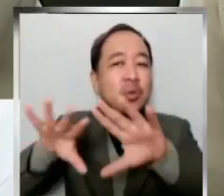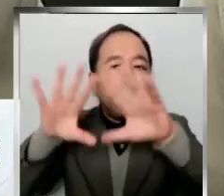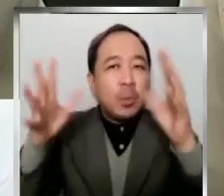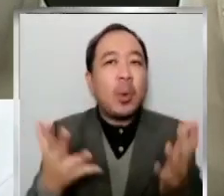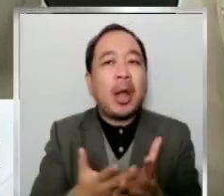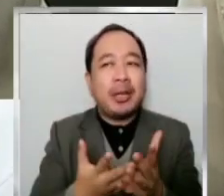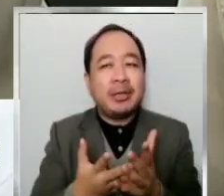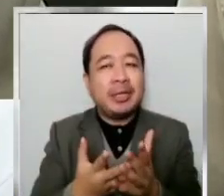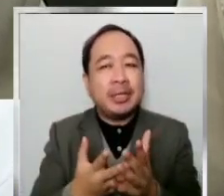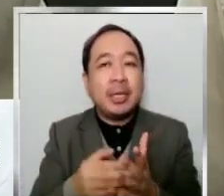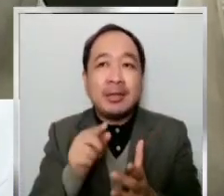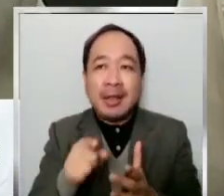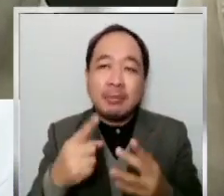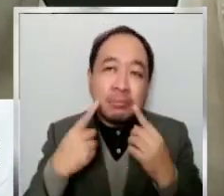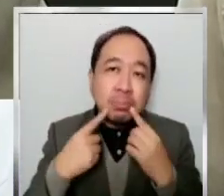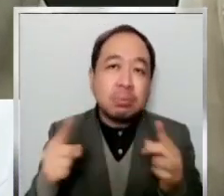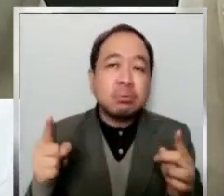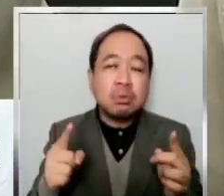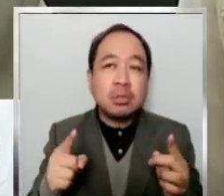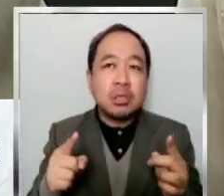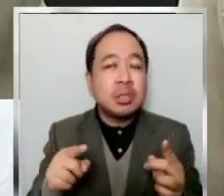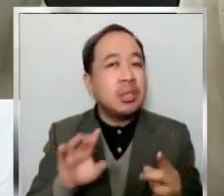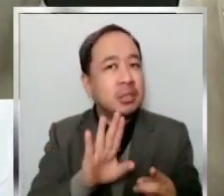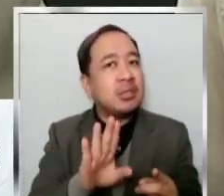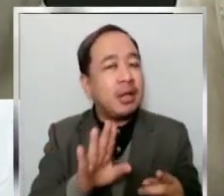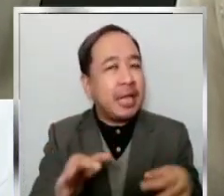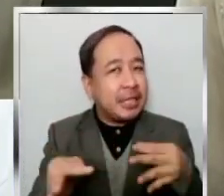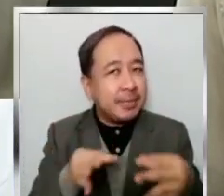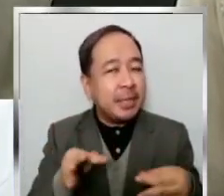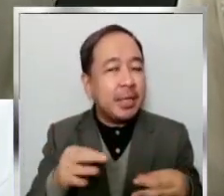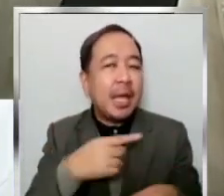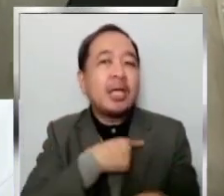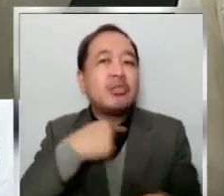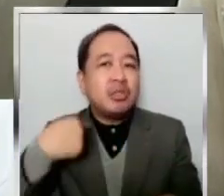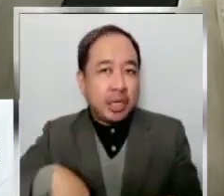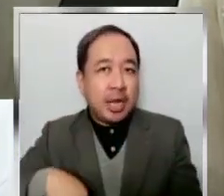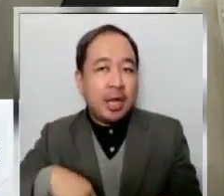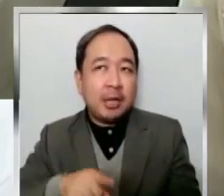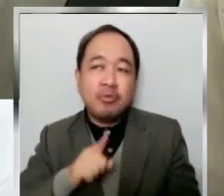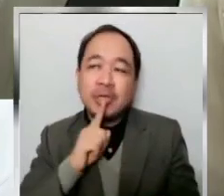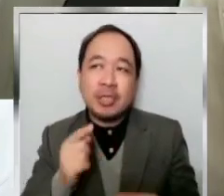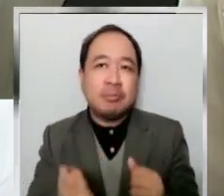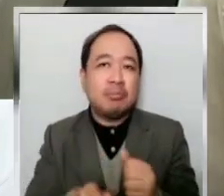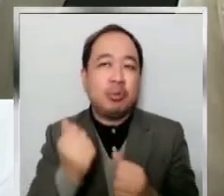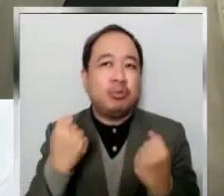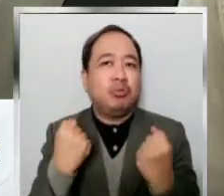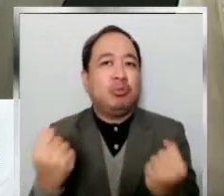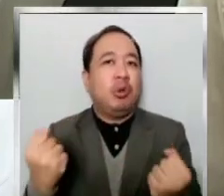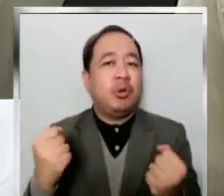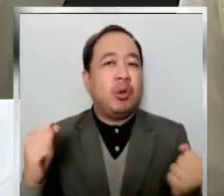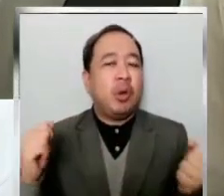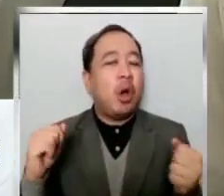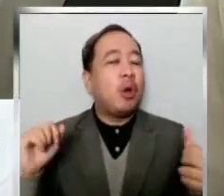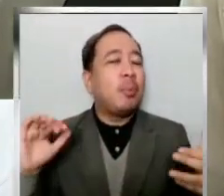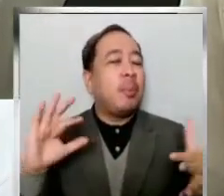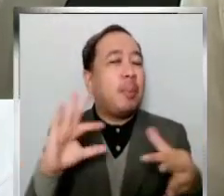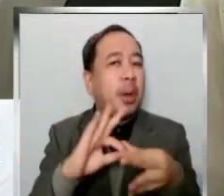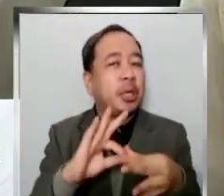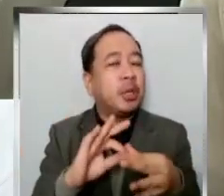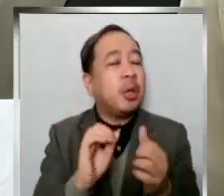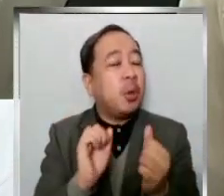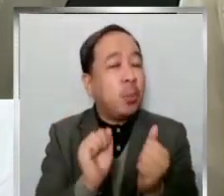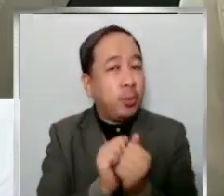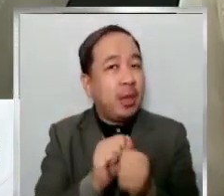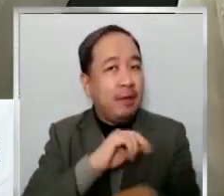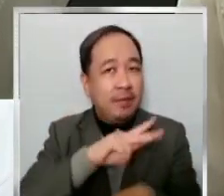statement includes that he has been saying that China is the strongest partner of the Philippines, and he hopes to further